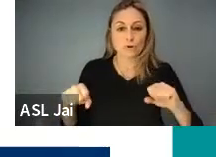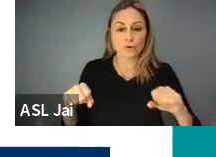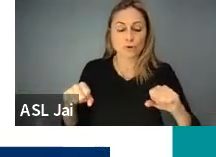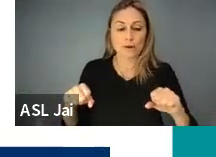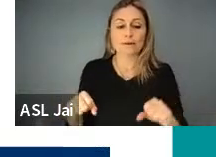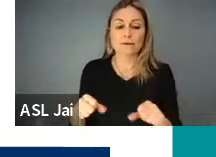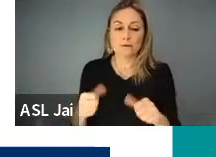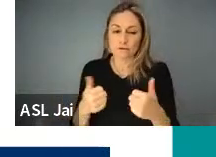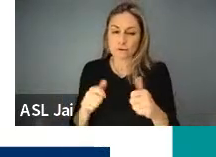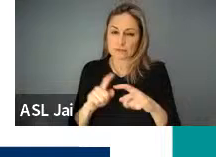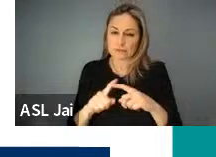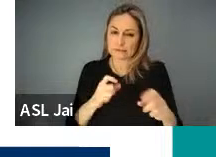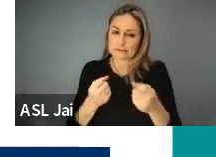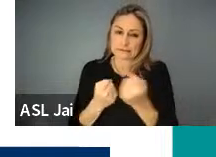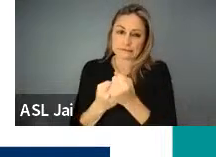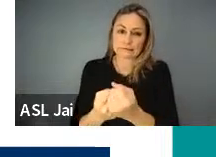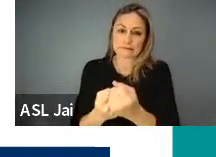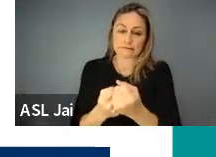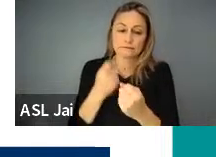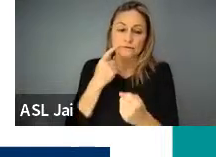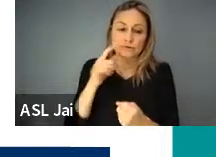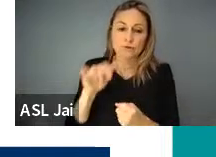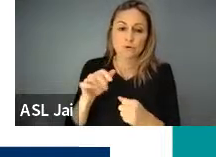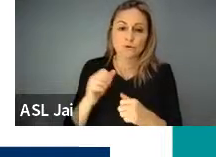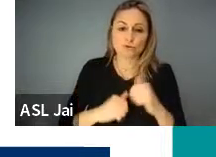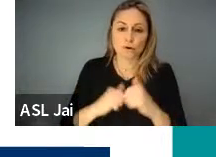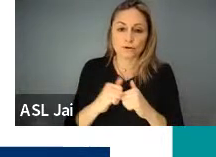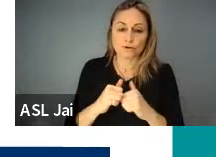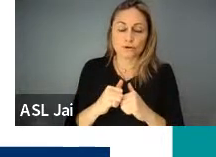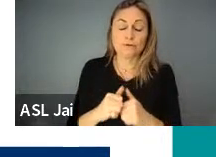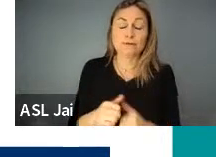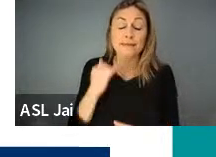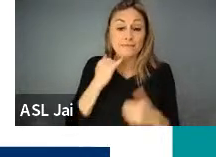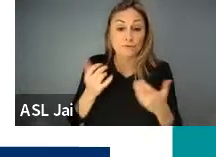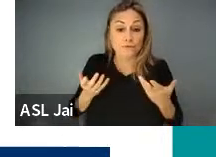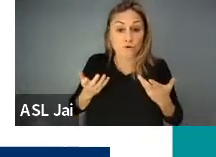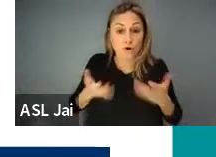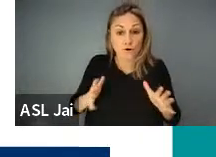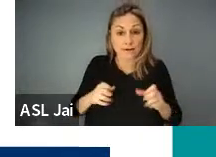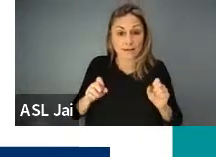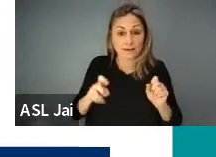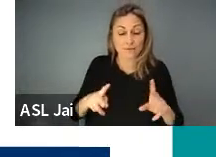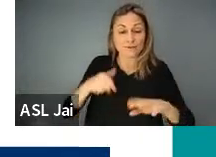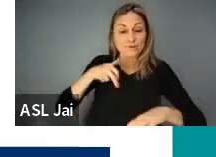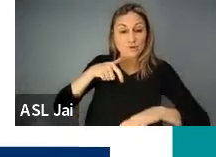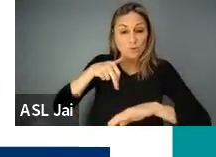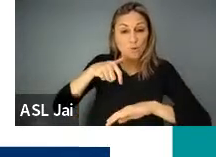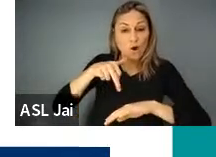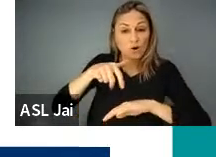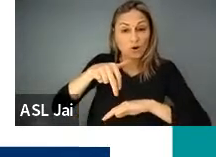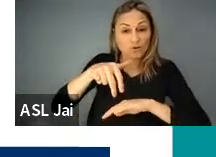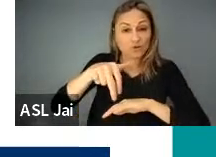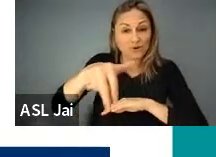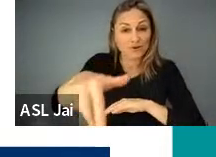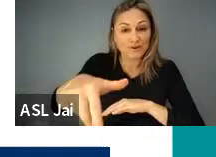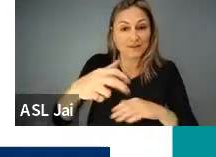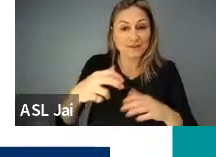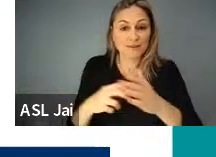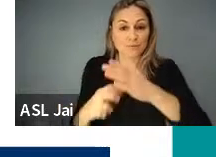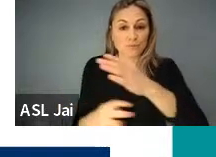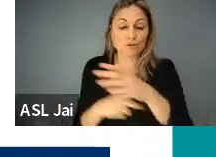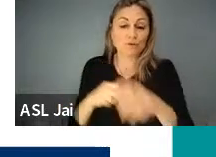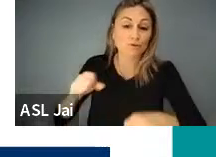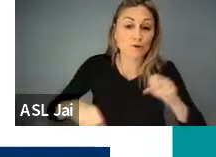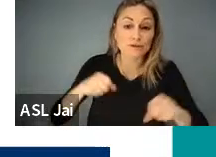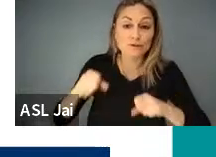those structures. If you've had the opportunity to walk across the interstate bridge or ride your bike,